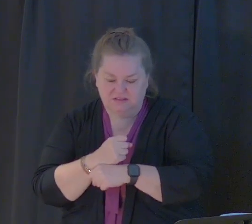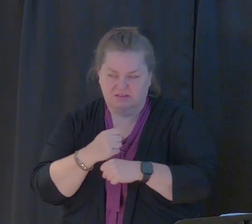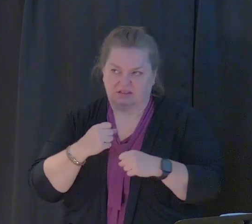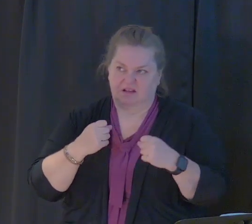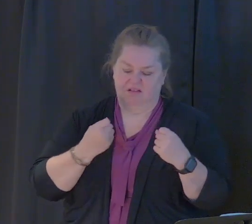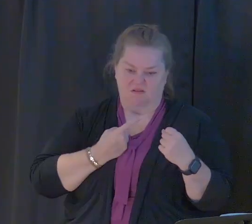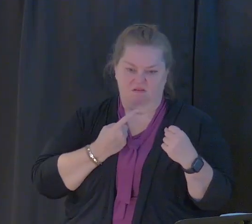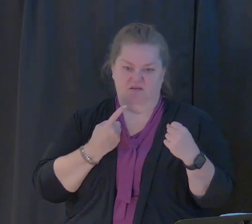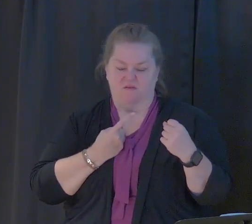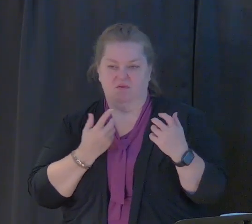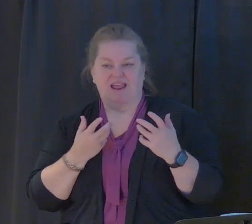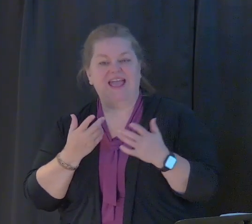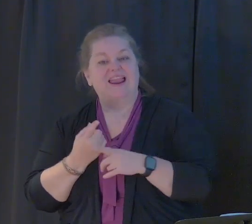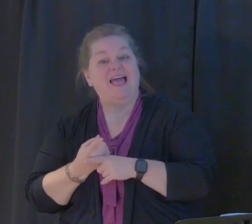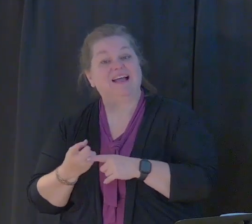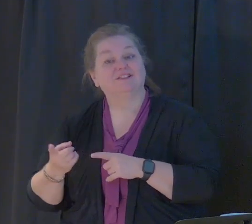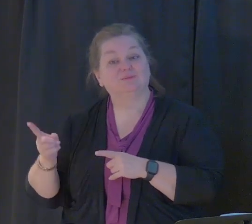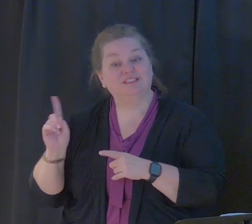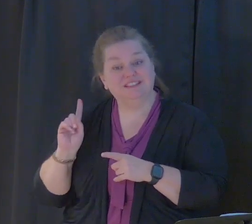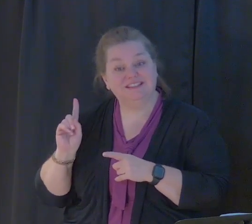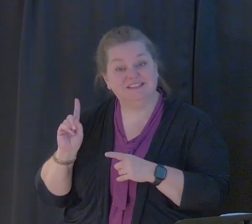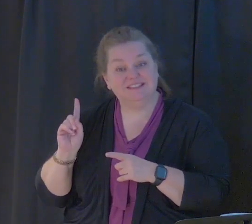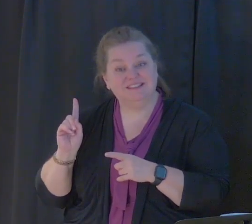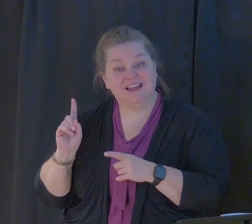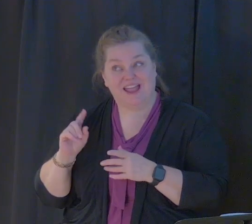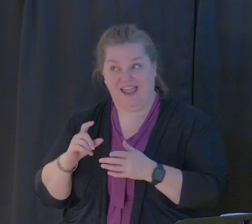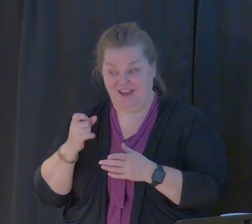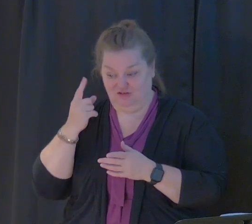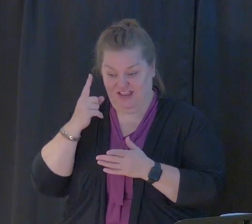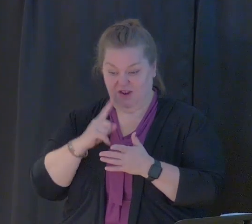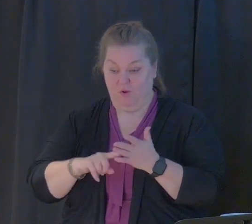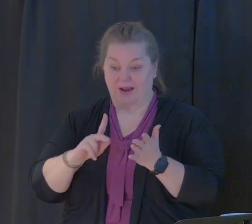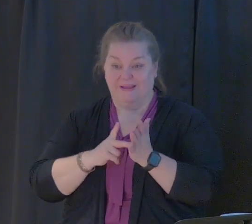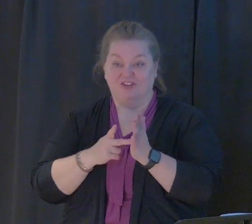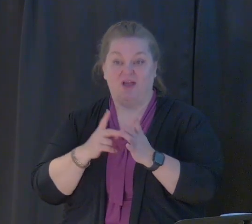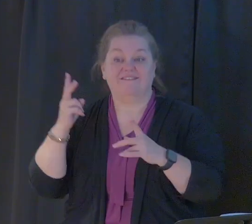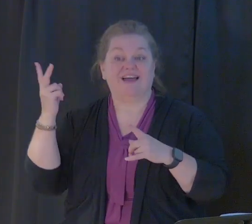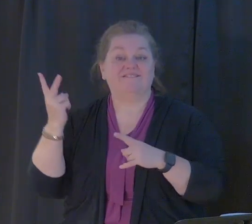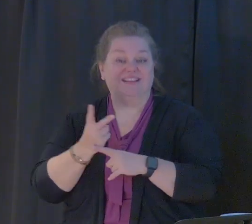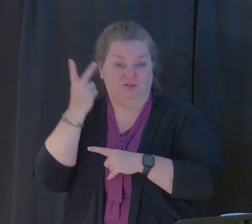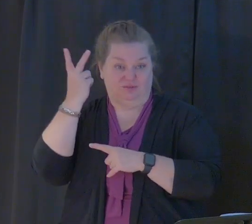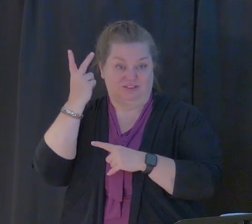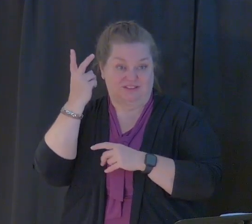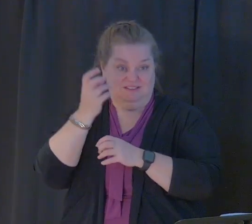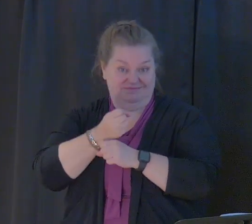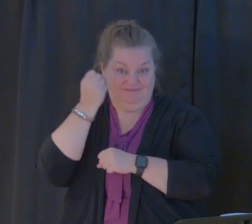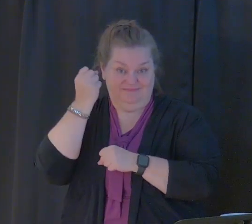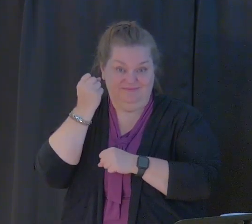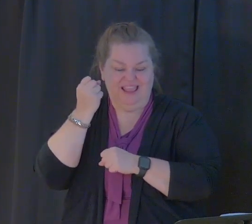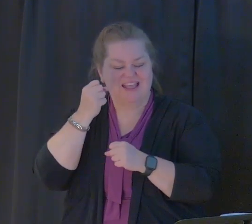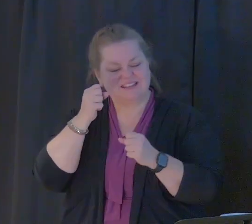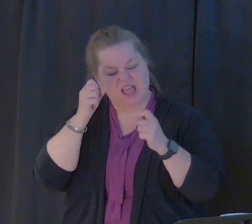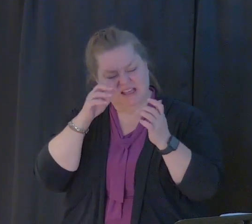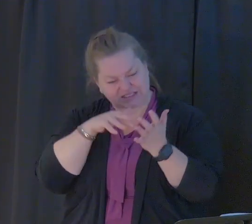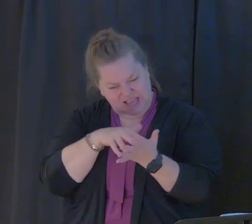And this last week, I realized what it means to have victory in that fight as I've gone through this message.